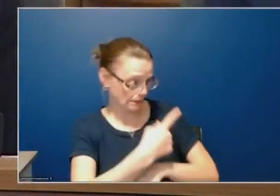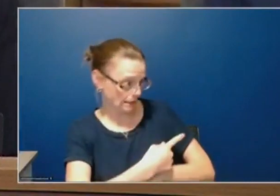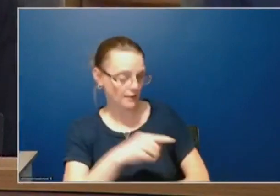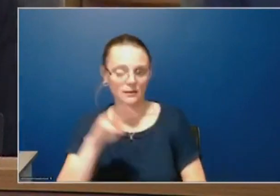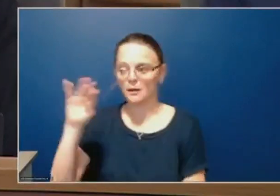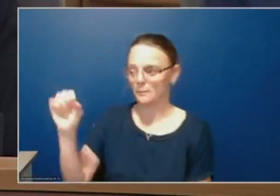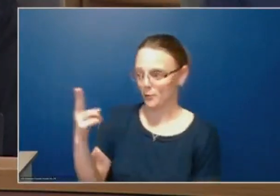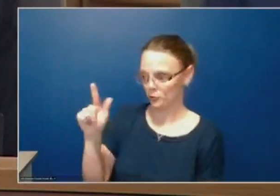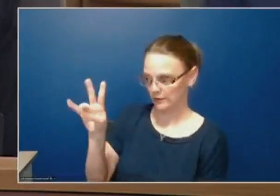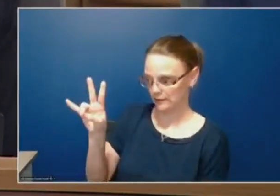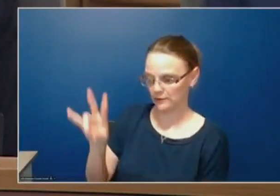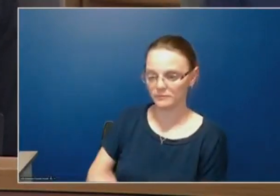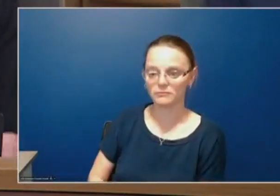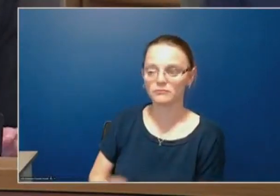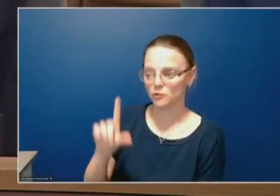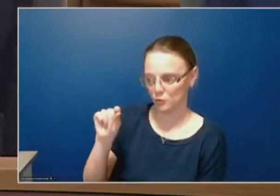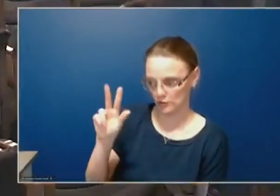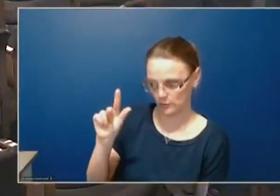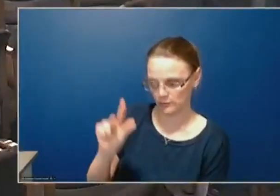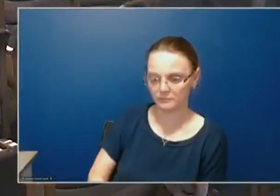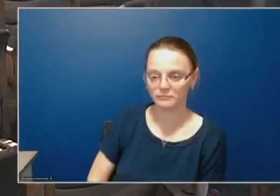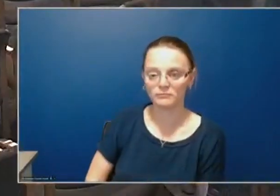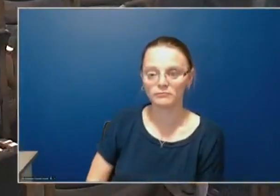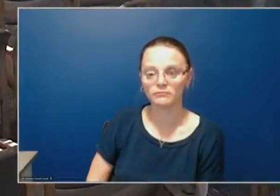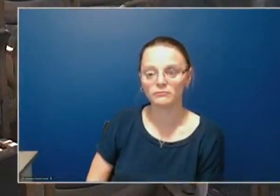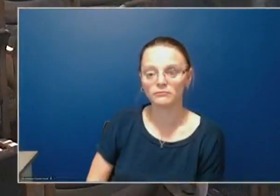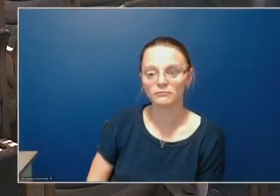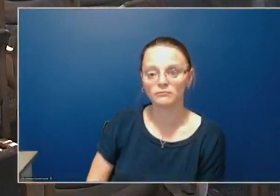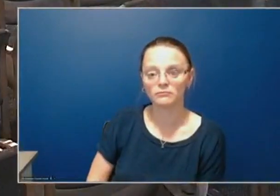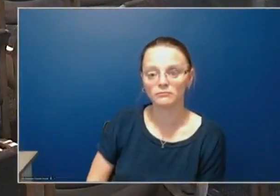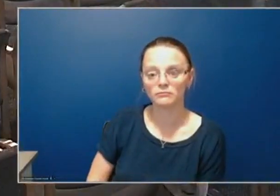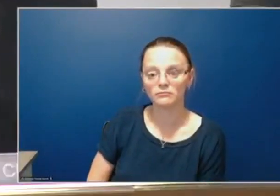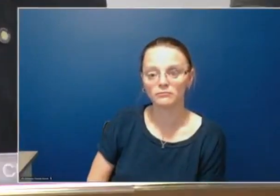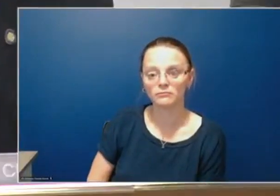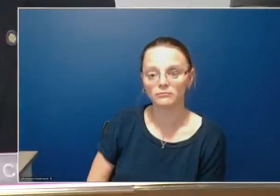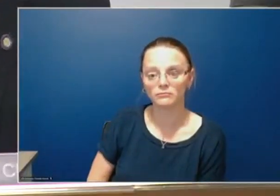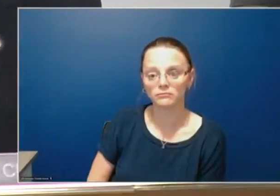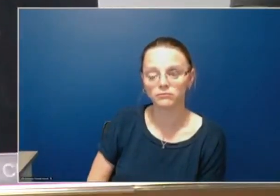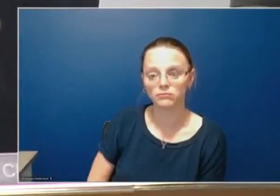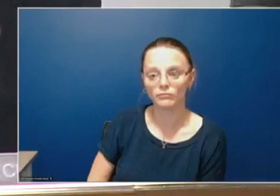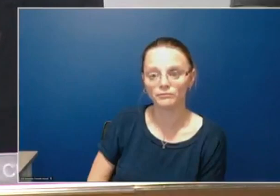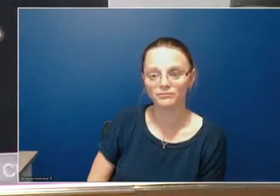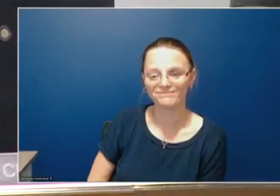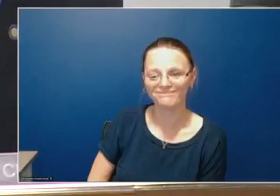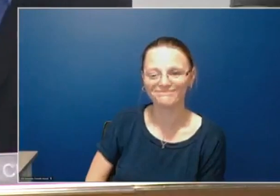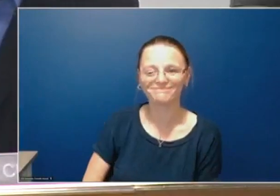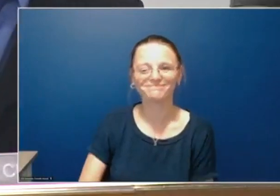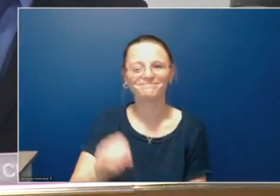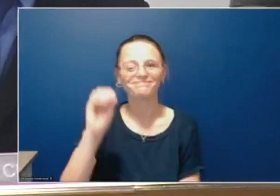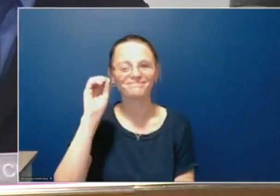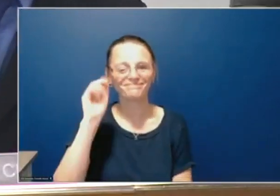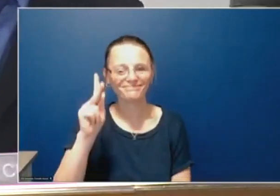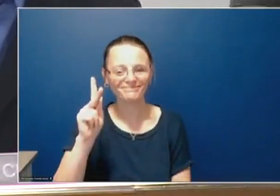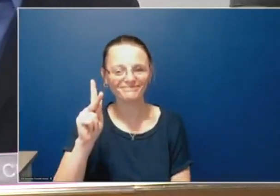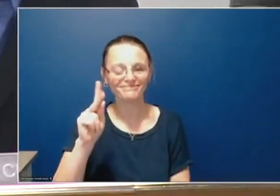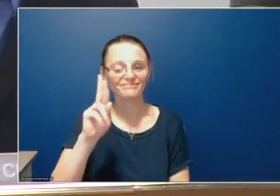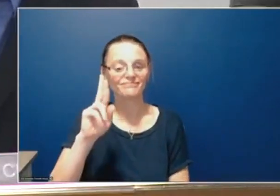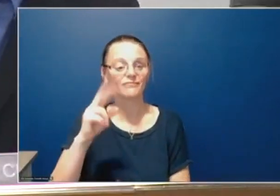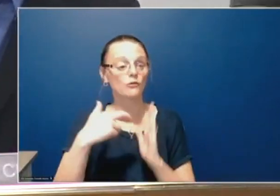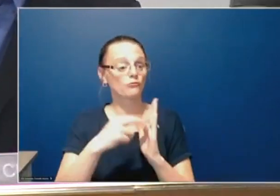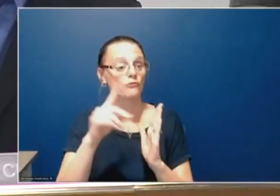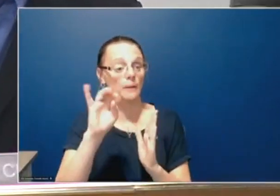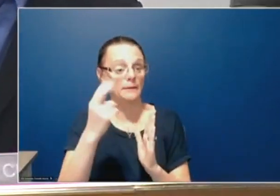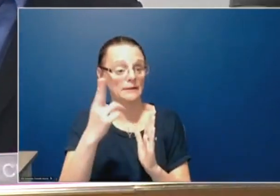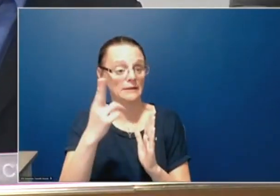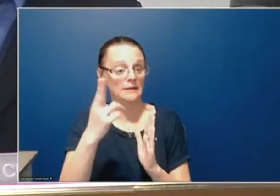27th, 2023. Vice Chair Deal. Representative Deal moves the